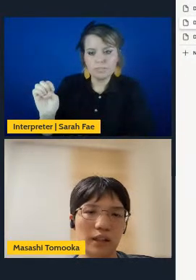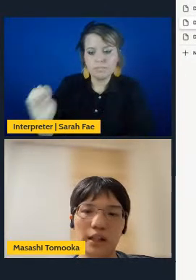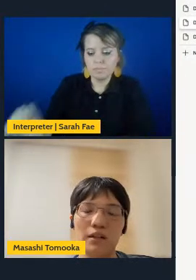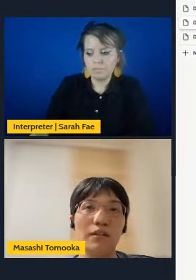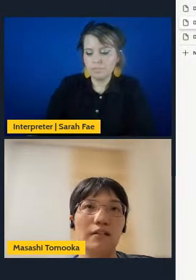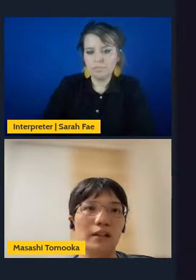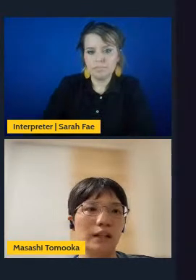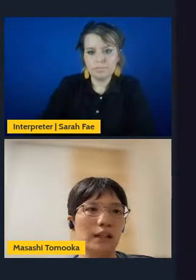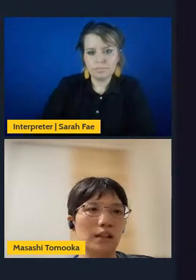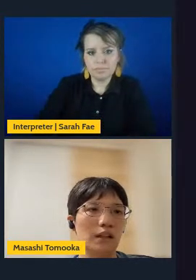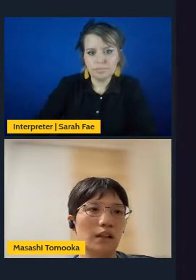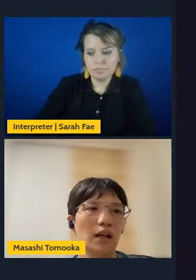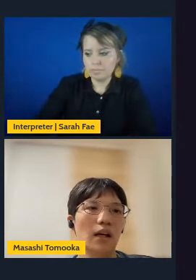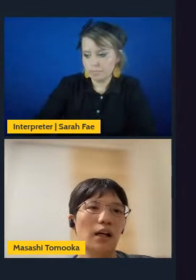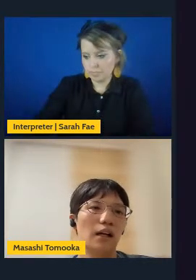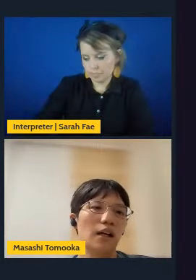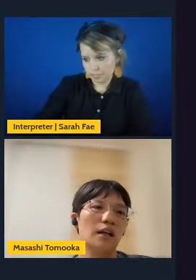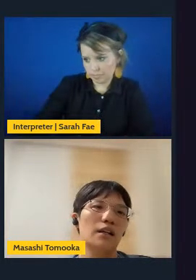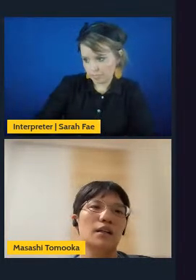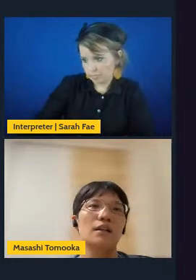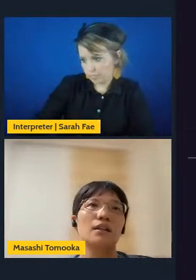Okay, so returning to the slide.